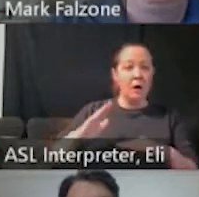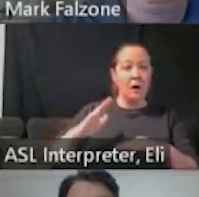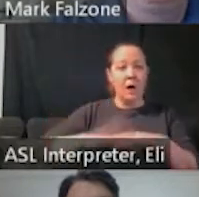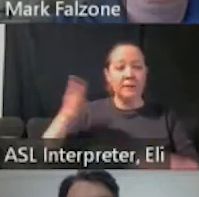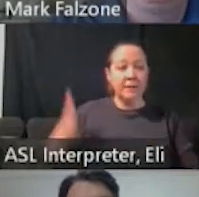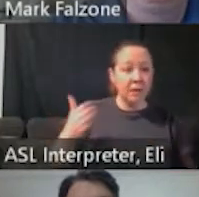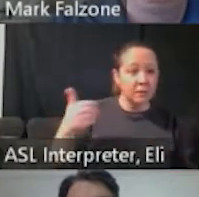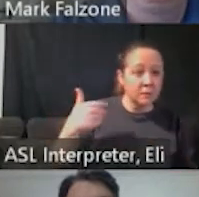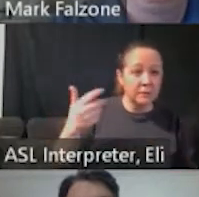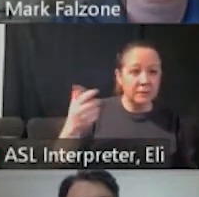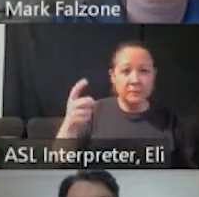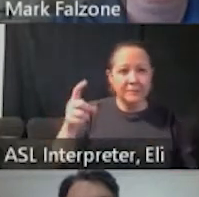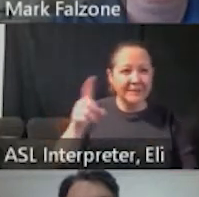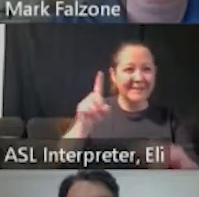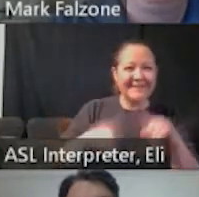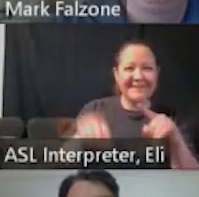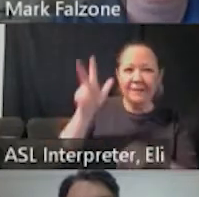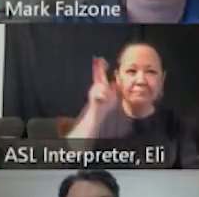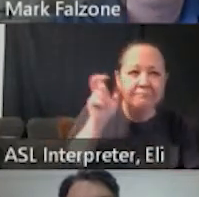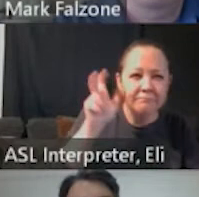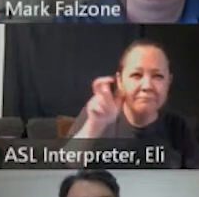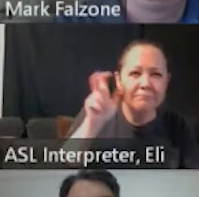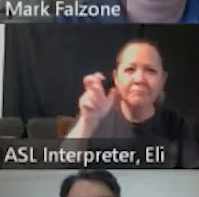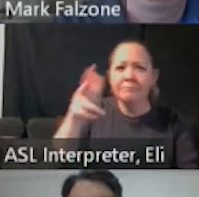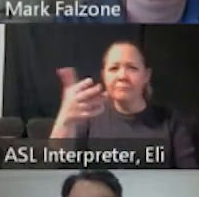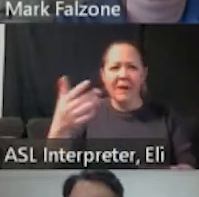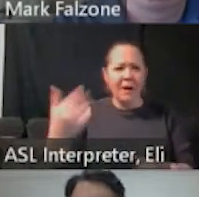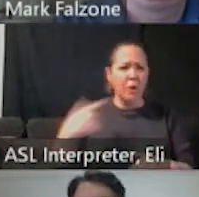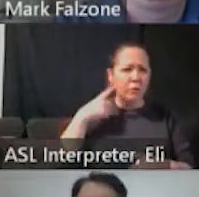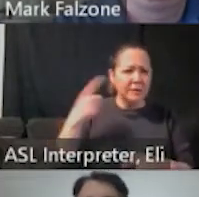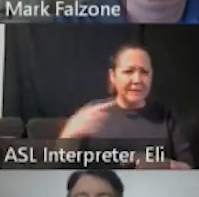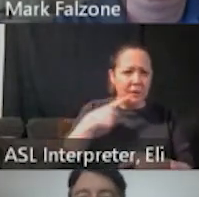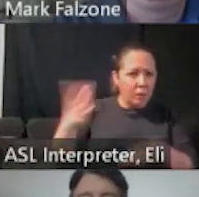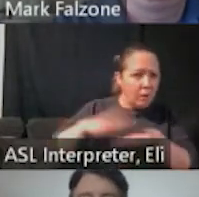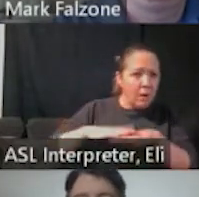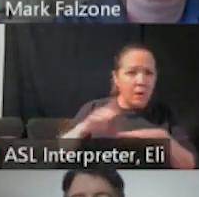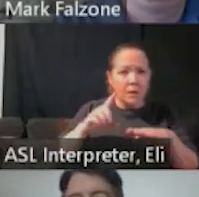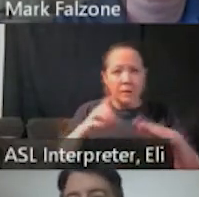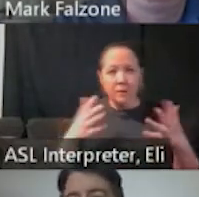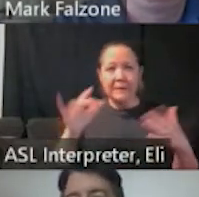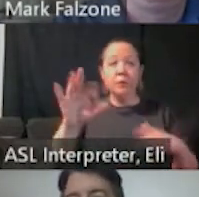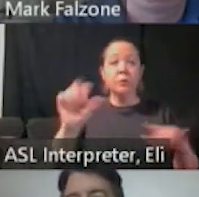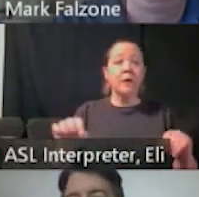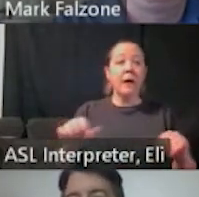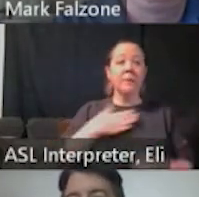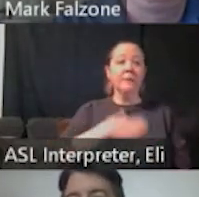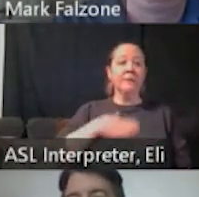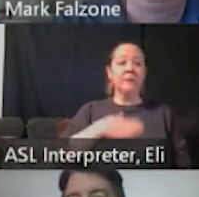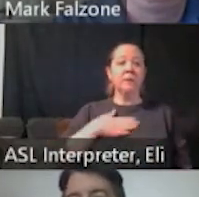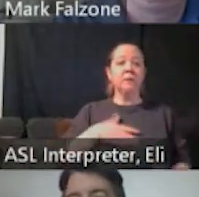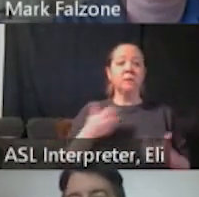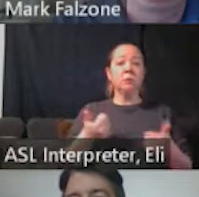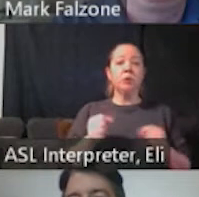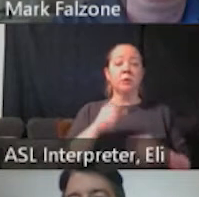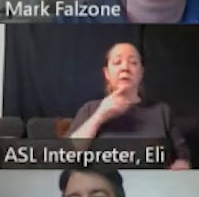Okay, I can barely hear you. I did hear you say you're on, so if you can, just try to adjust your sound,